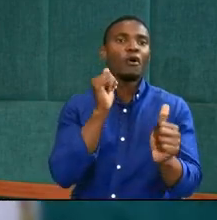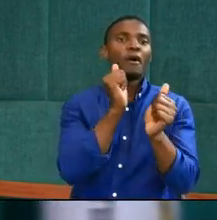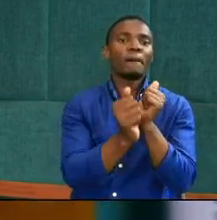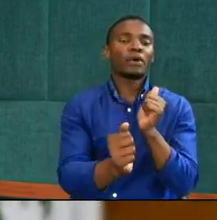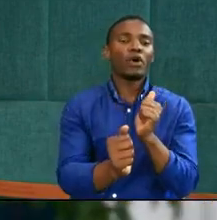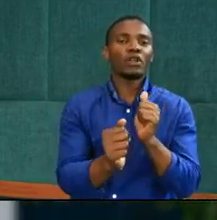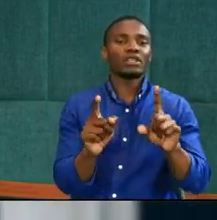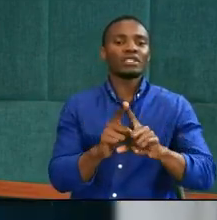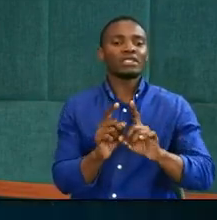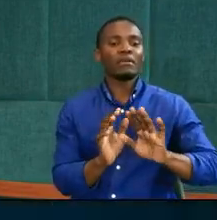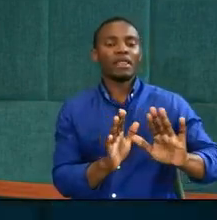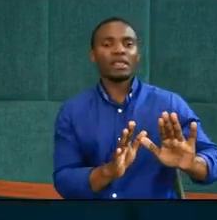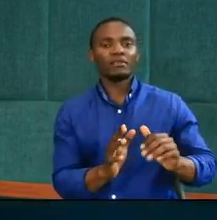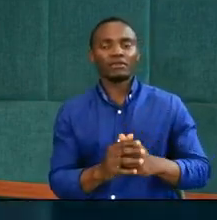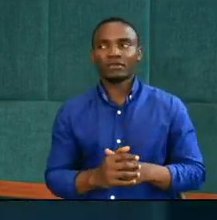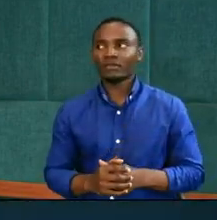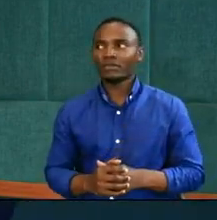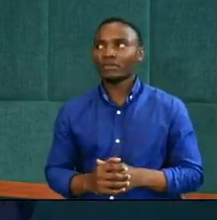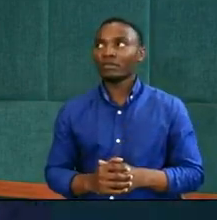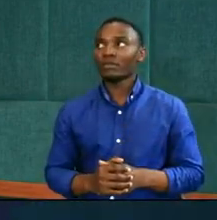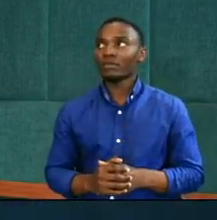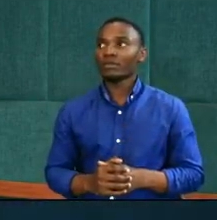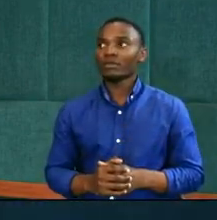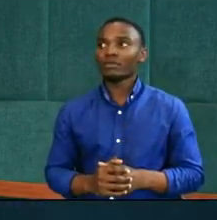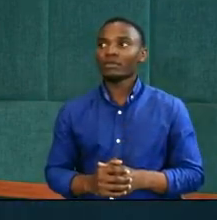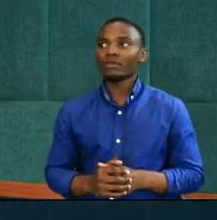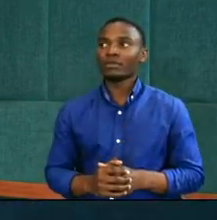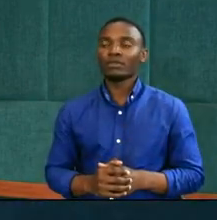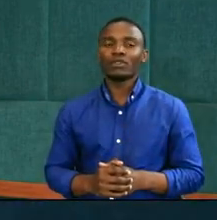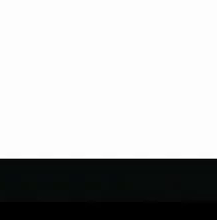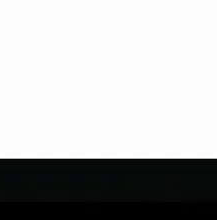brethren, you don't have any, help me preach this stuff.